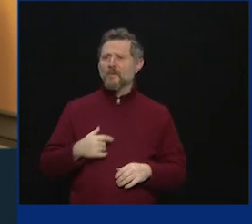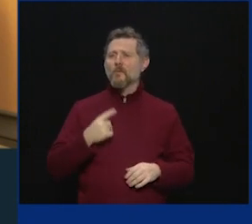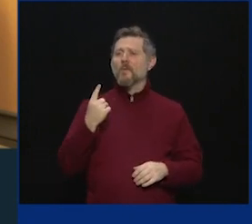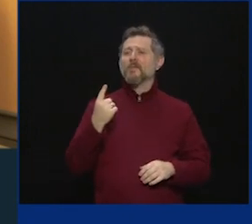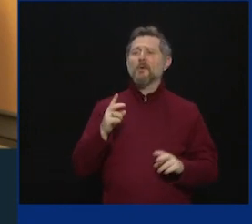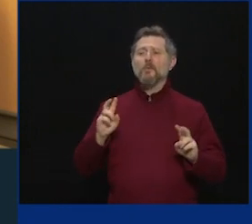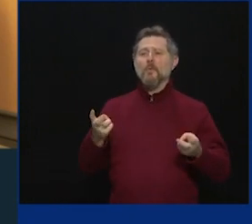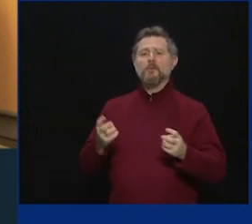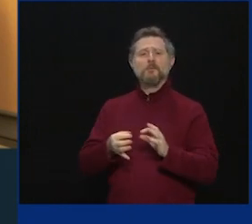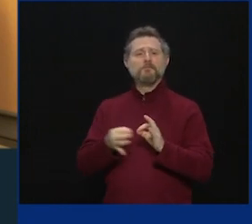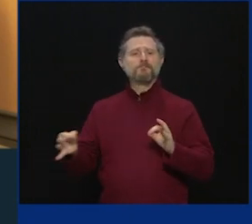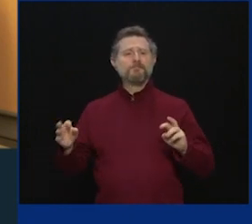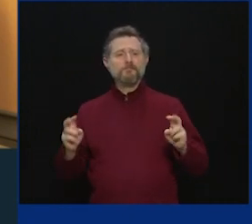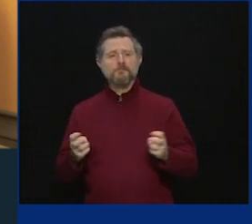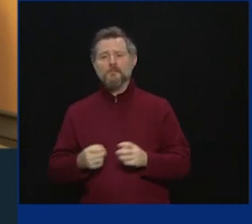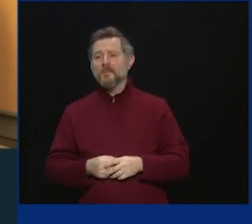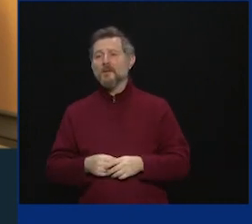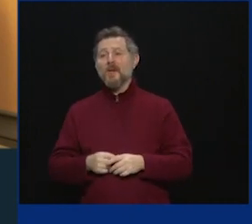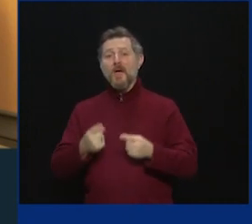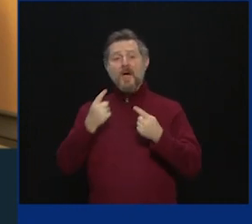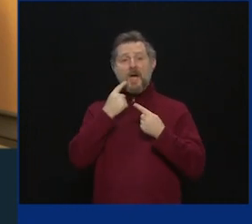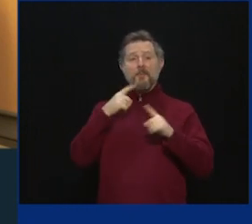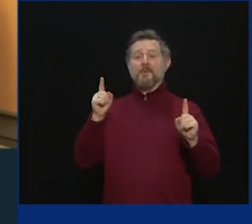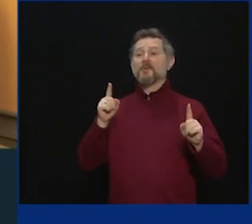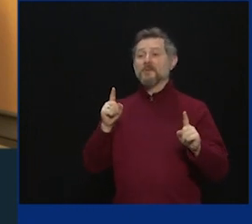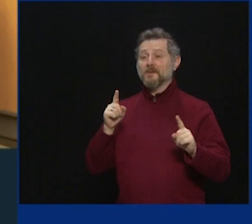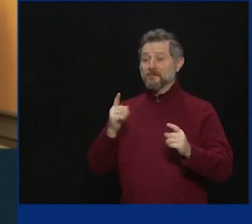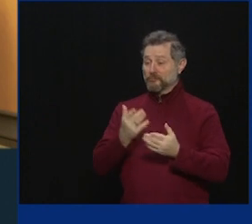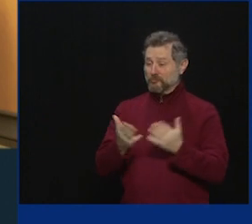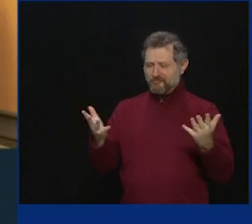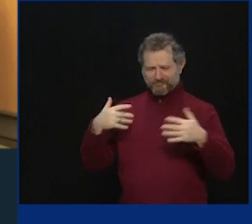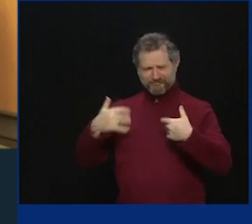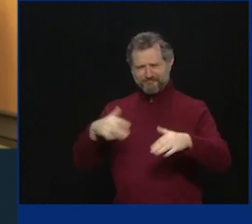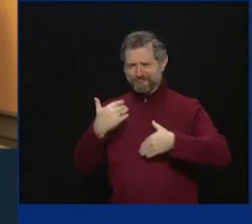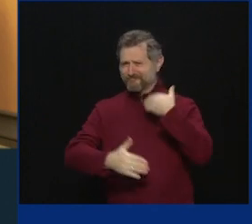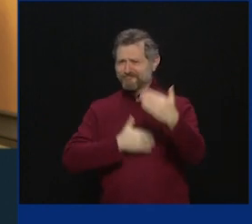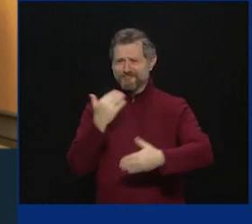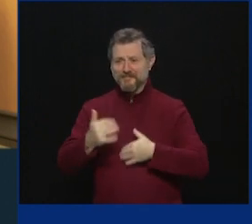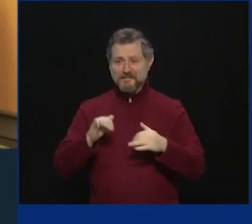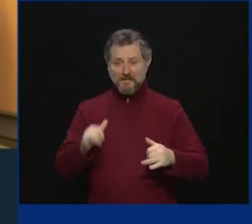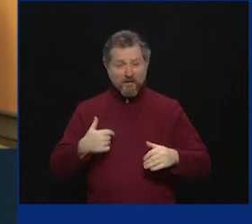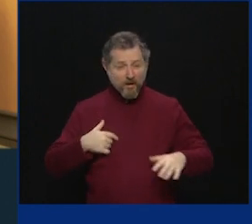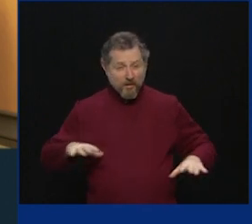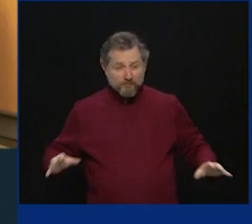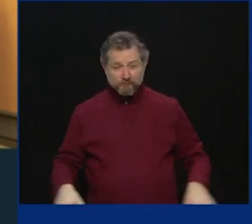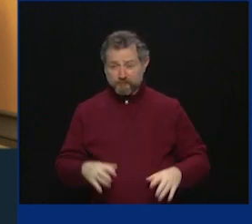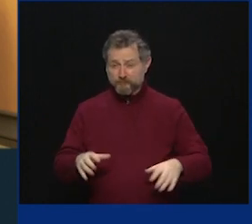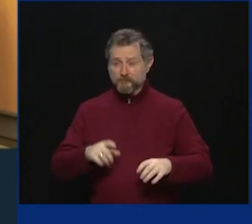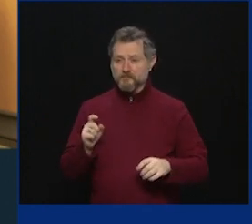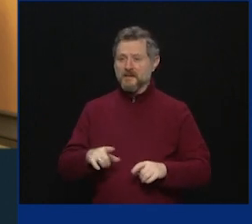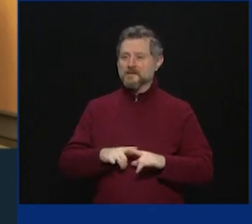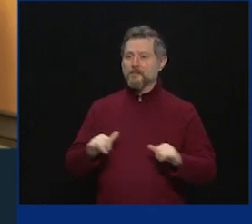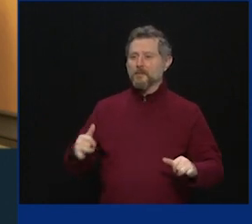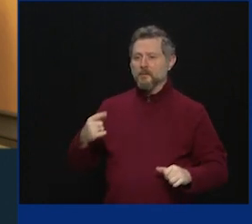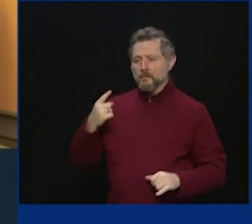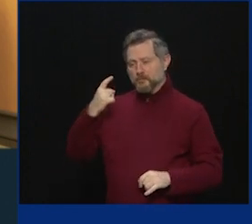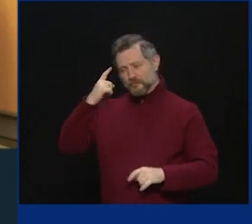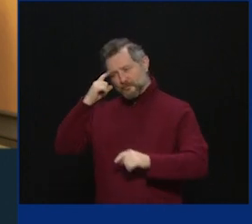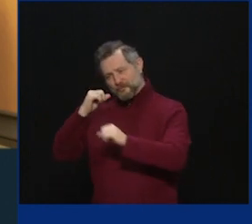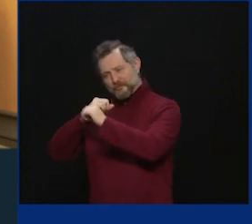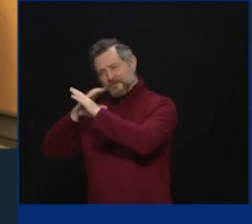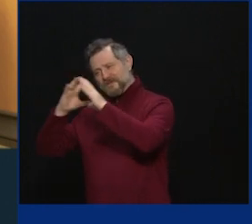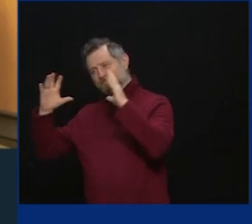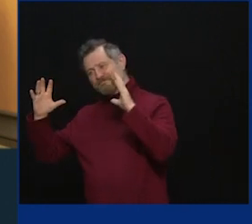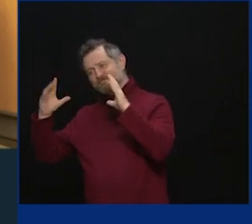says, "To accomplish great things, we must not only act, but also dream. Not only